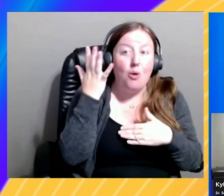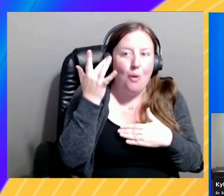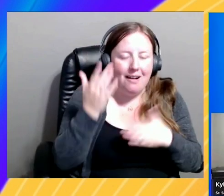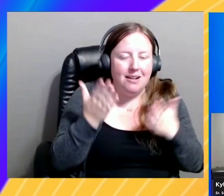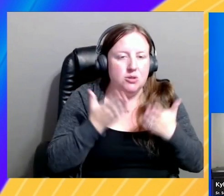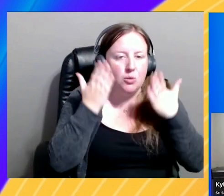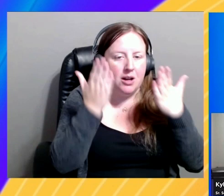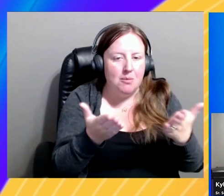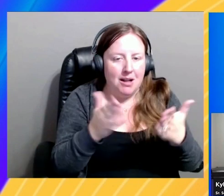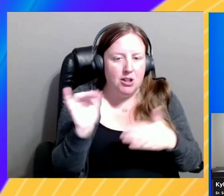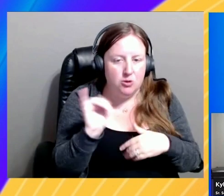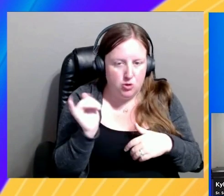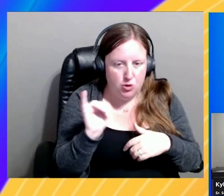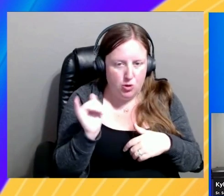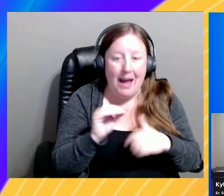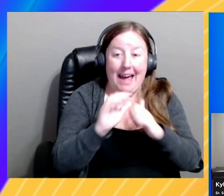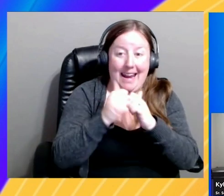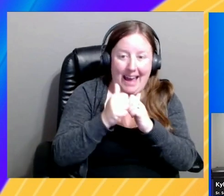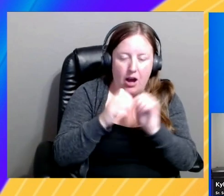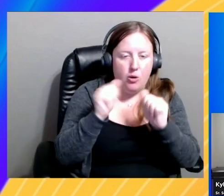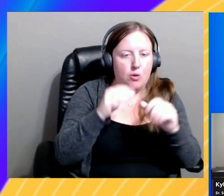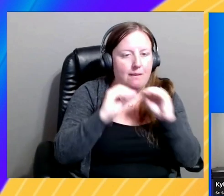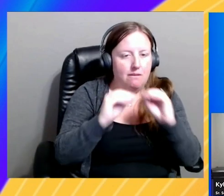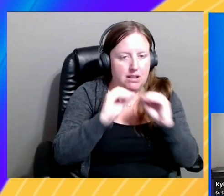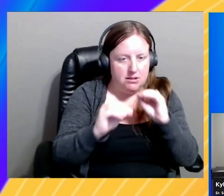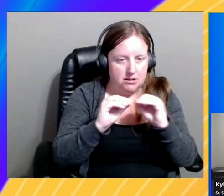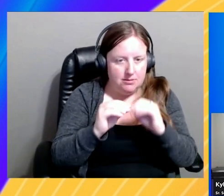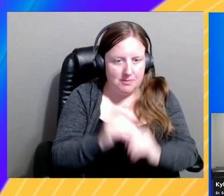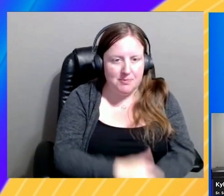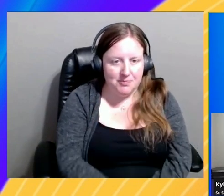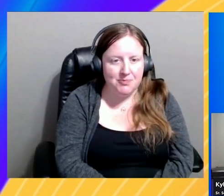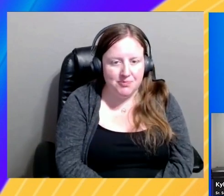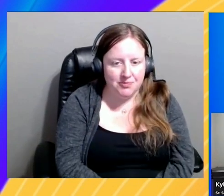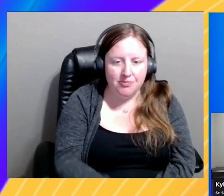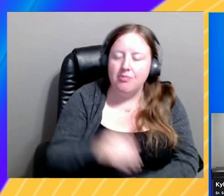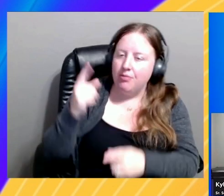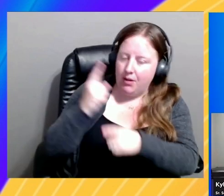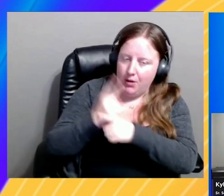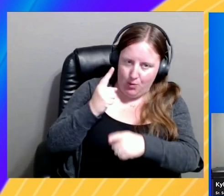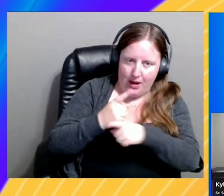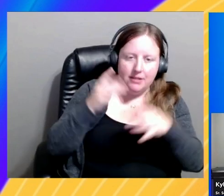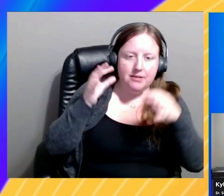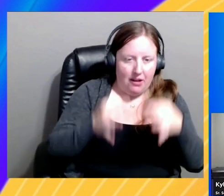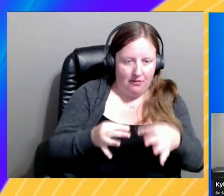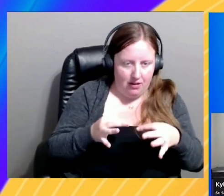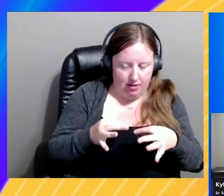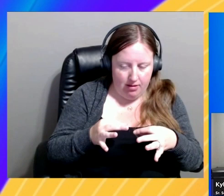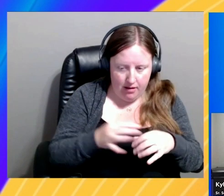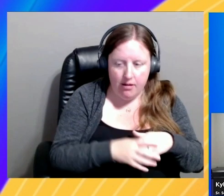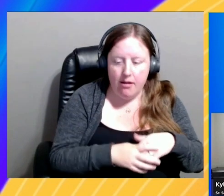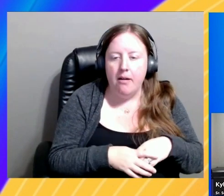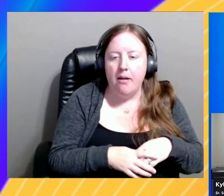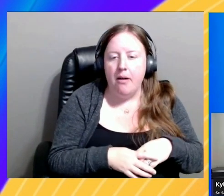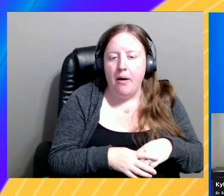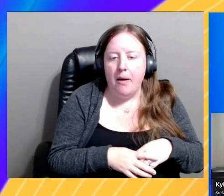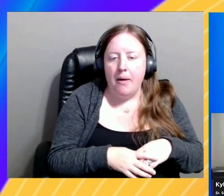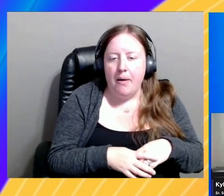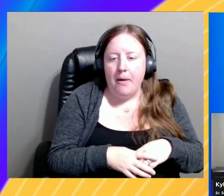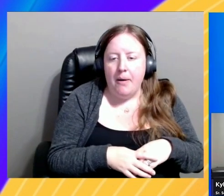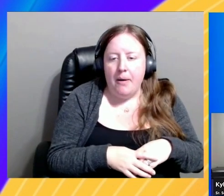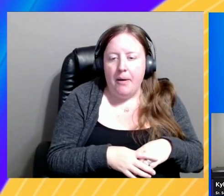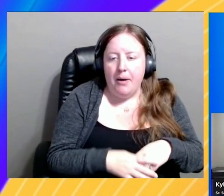well and how you can fix it. Right, definitely. It's just really